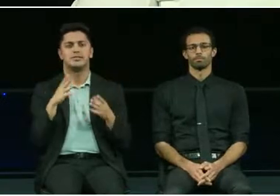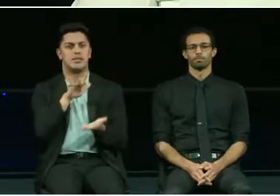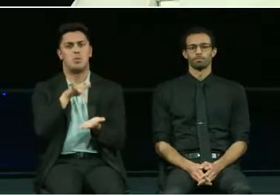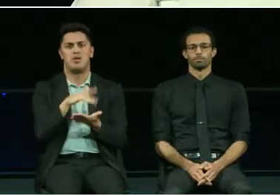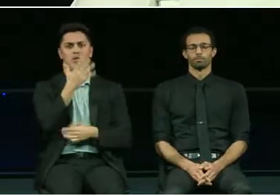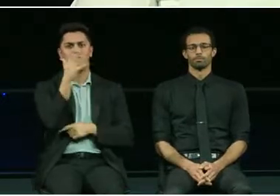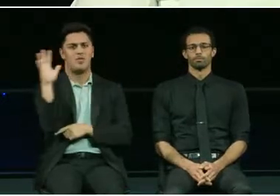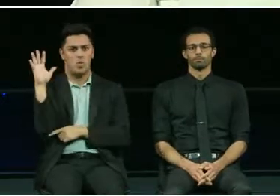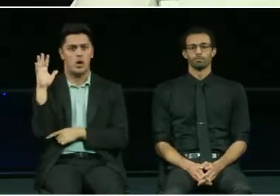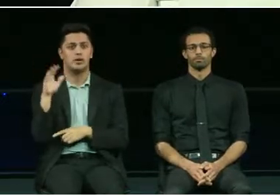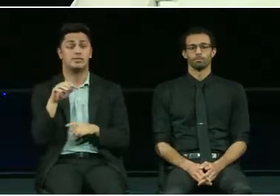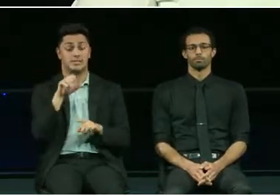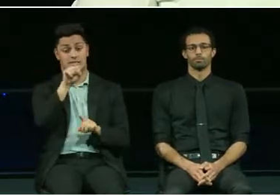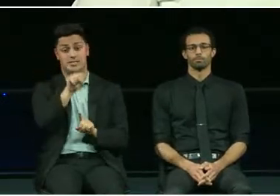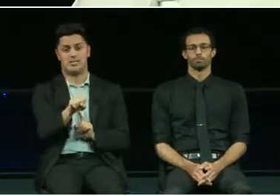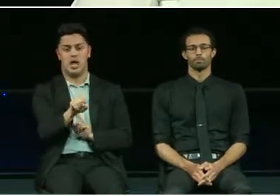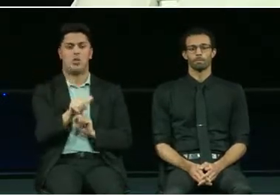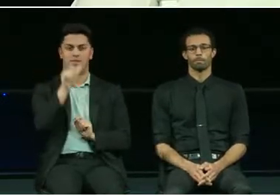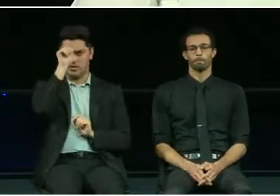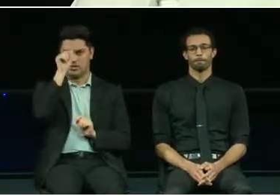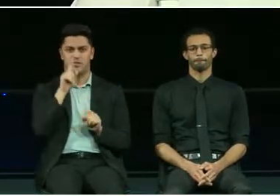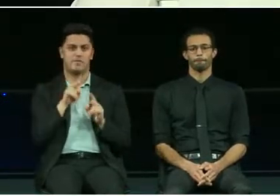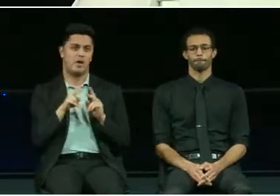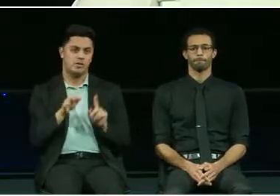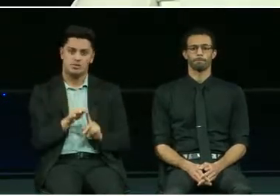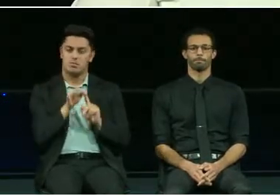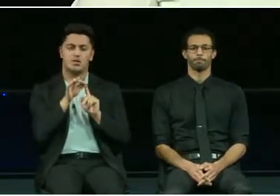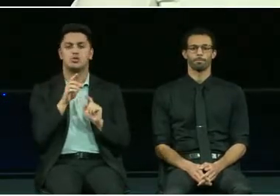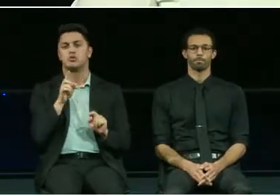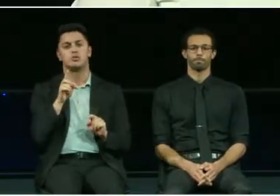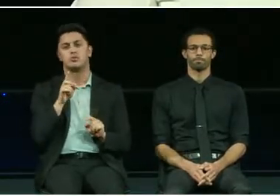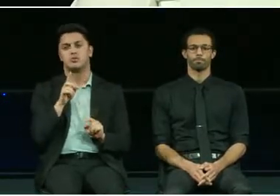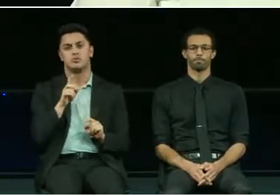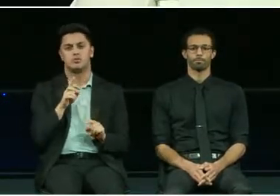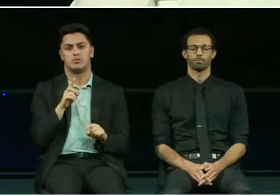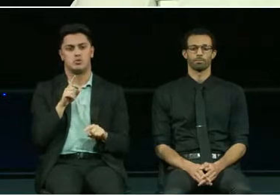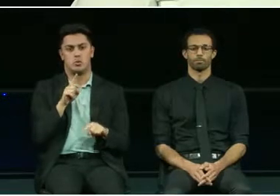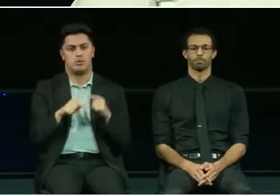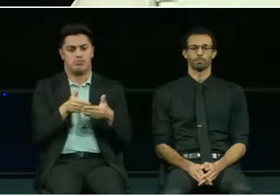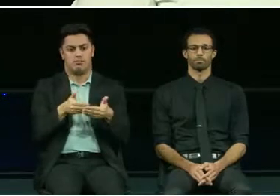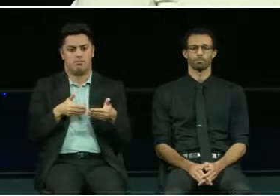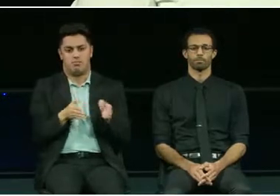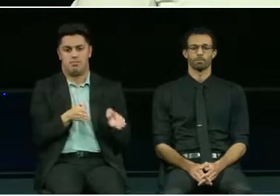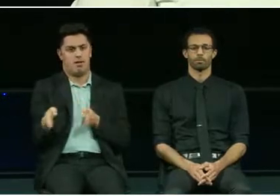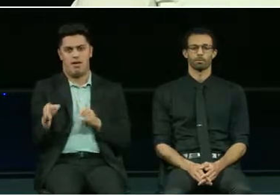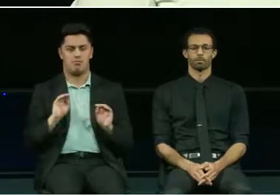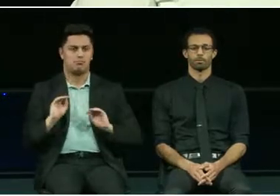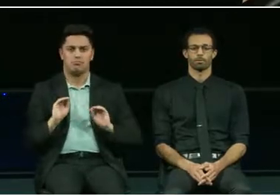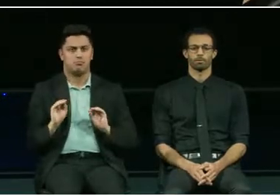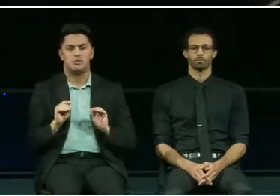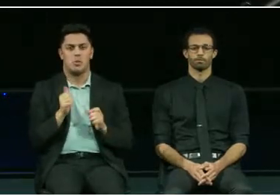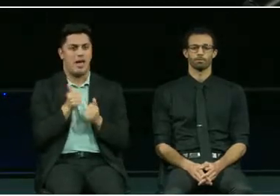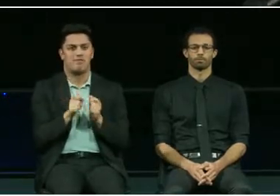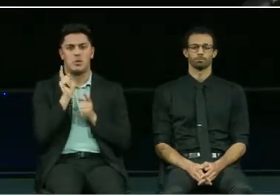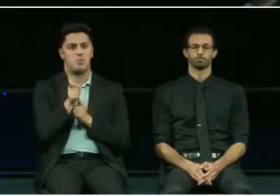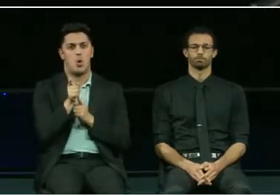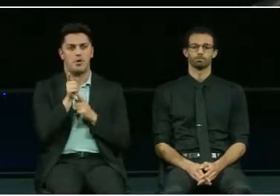that itself is very special, and there's nothing that you can sort of preempt before. So every moment was